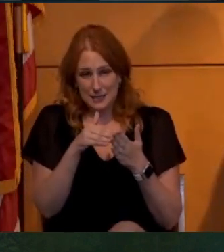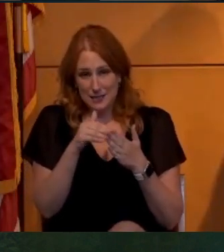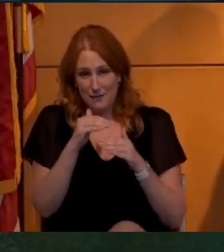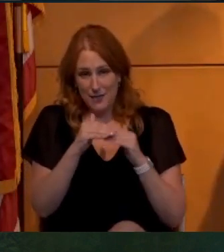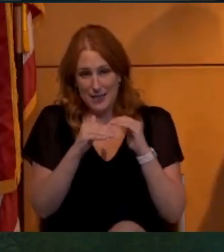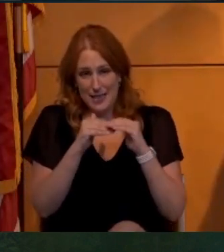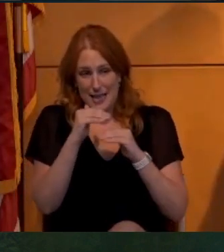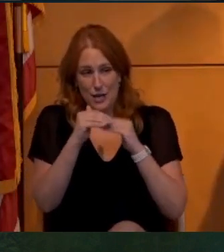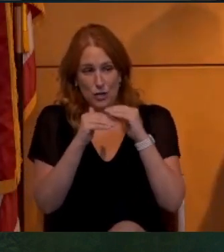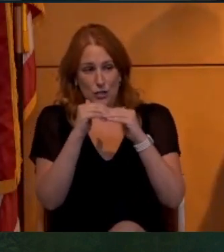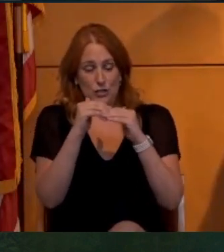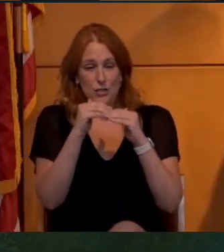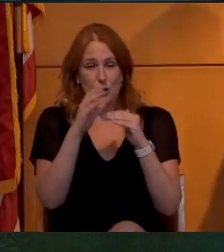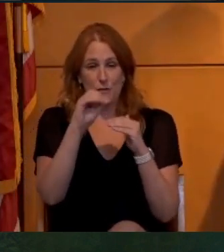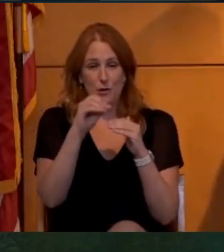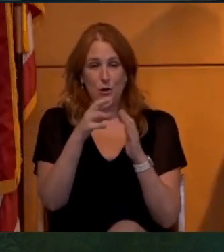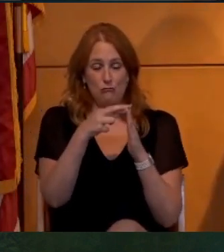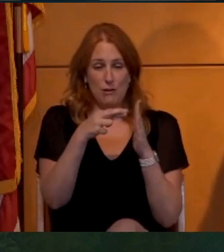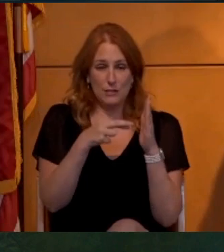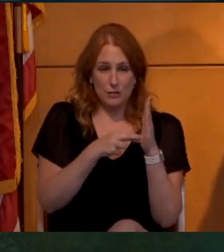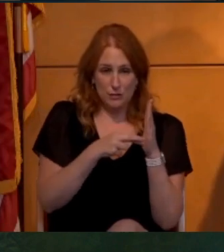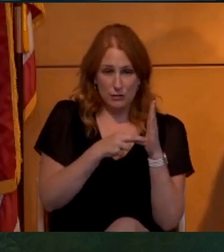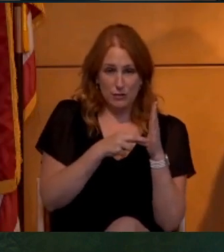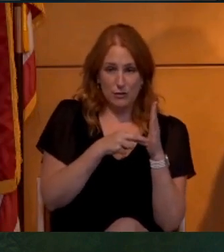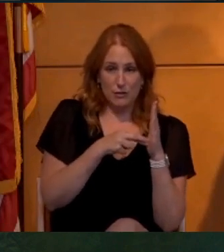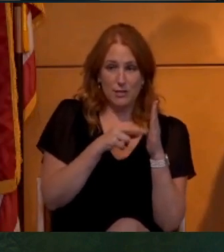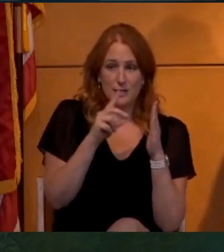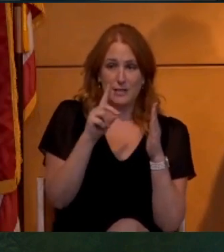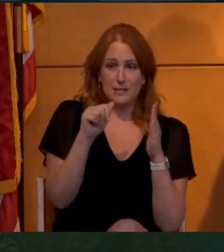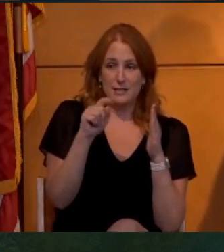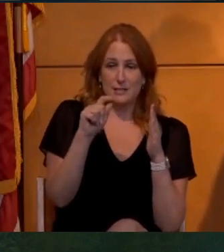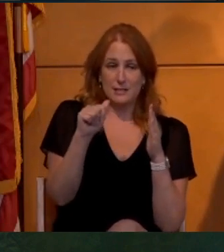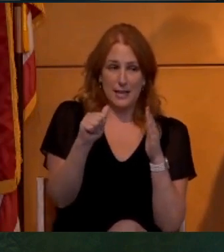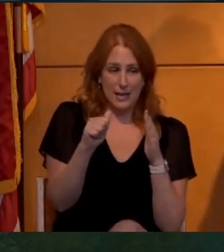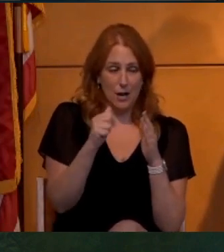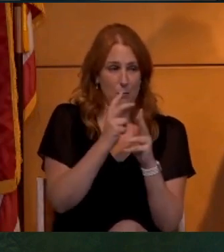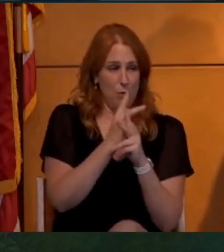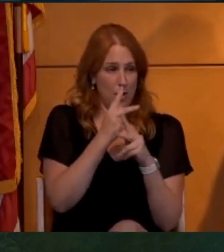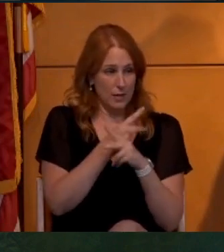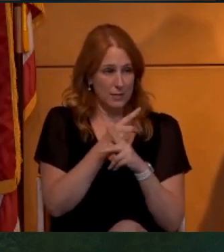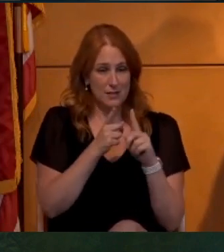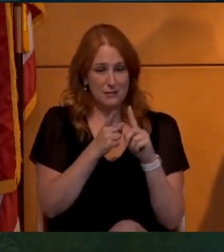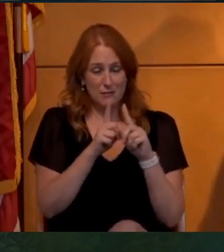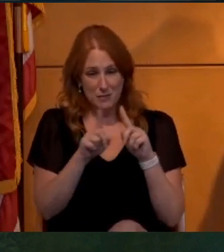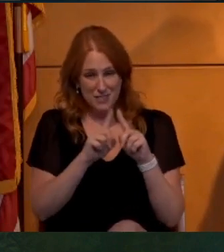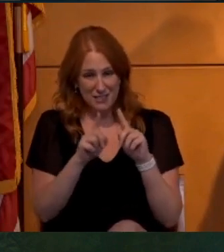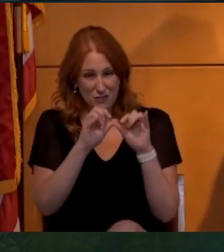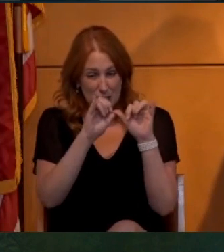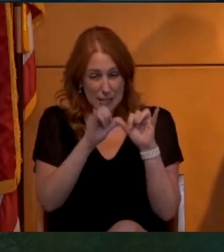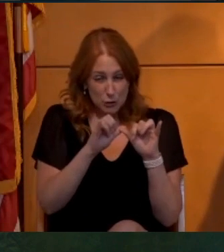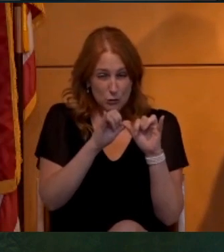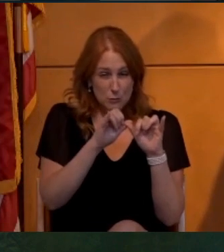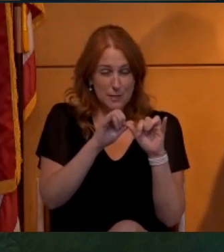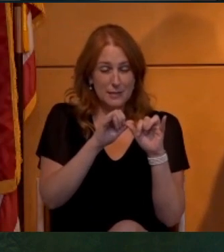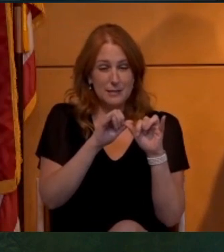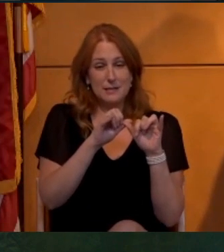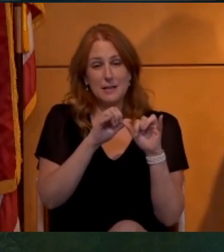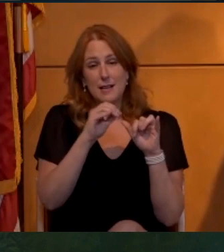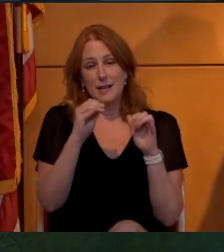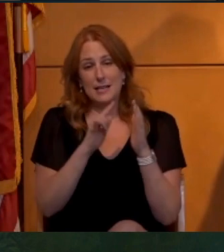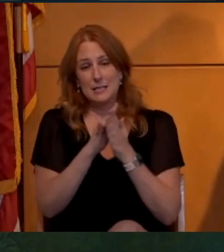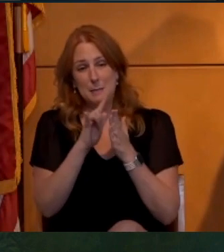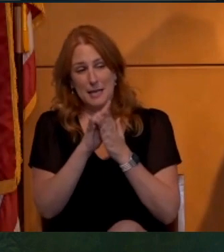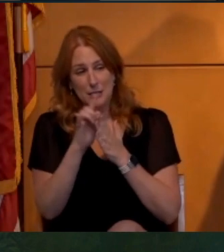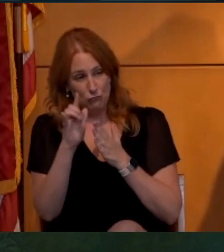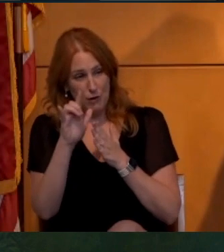georeferenced co-registered data products from many different missions, instruments, and spacecraft. They provide